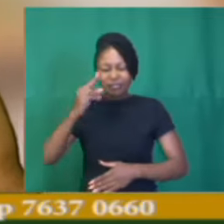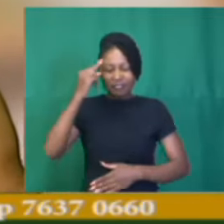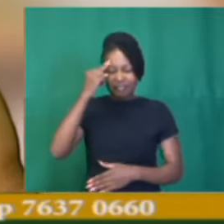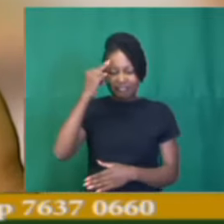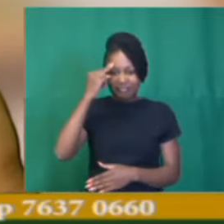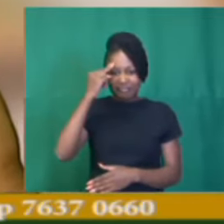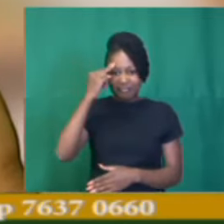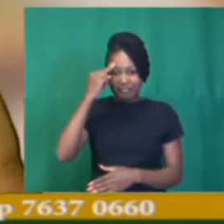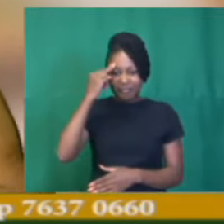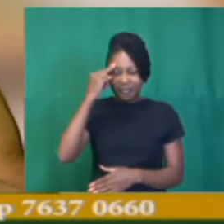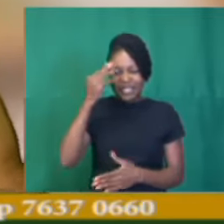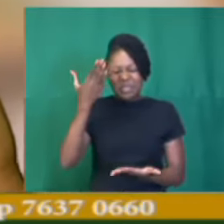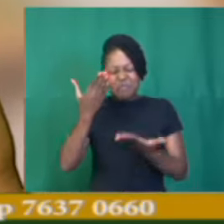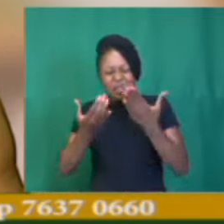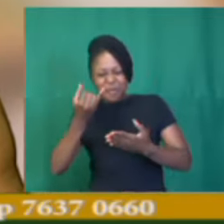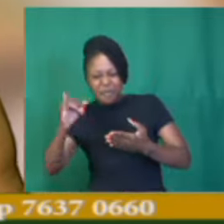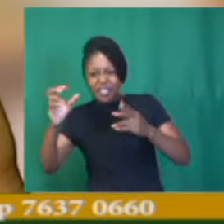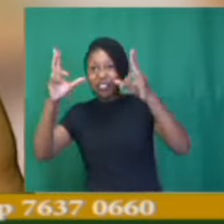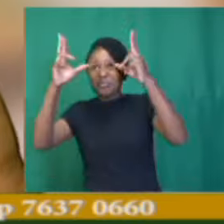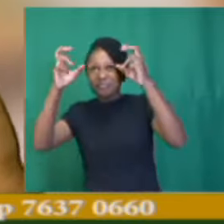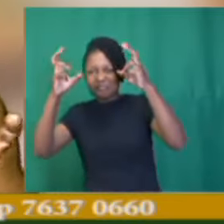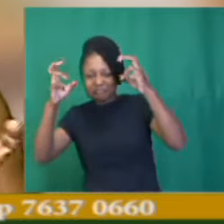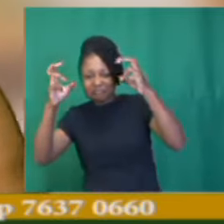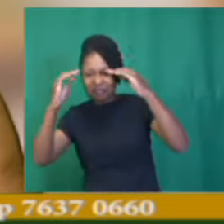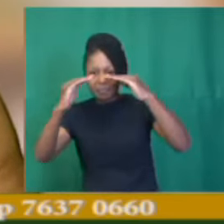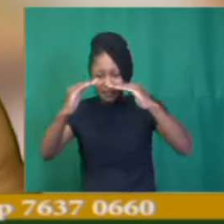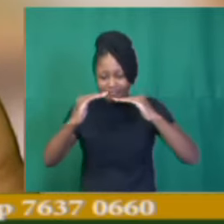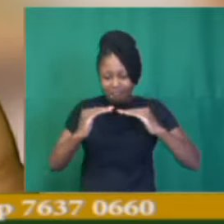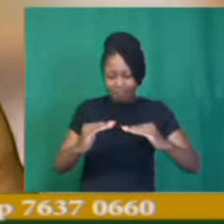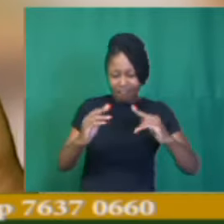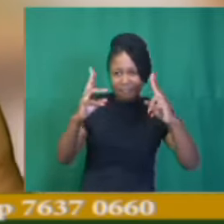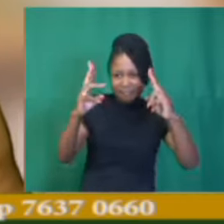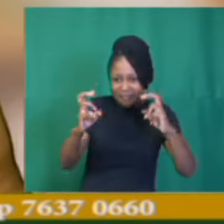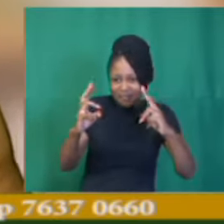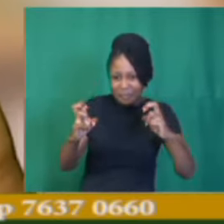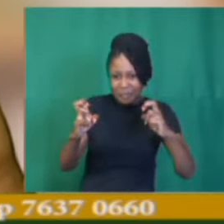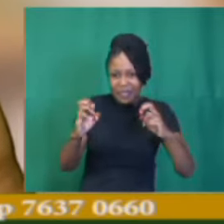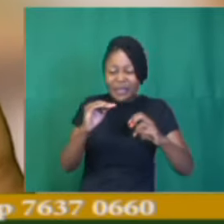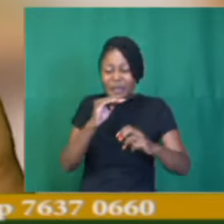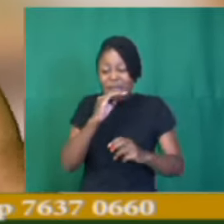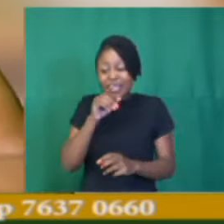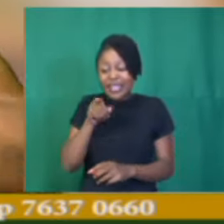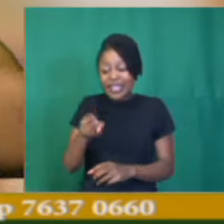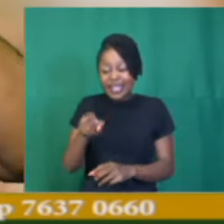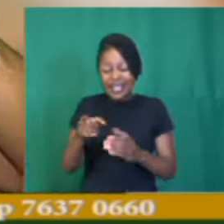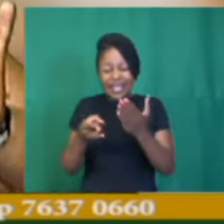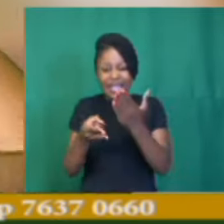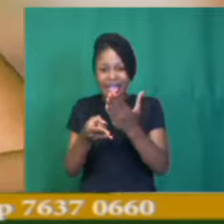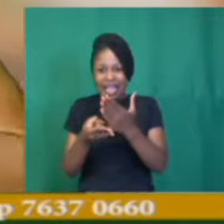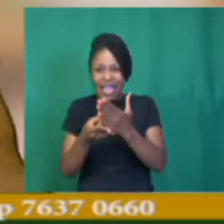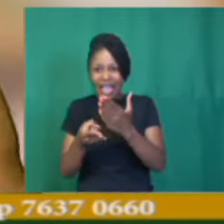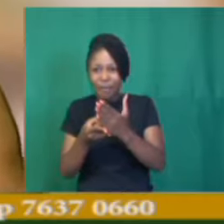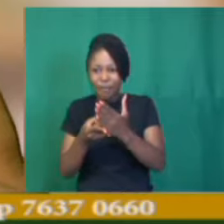at the heading, the subheadings, the topic sentences. This will help you to get the